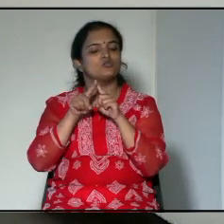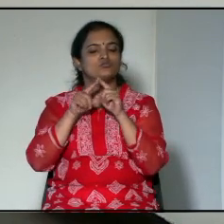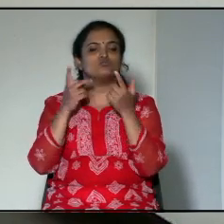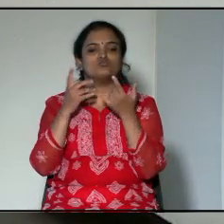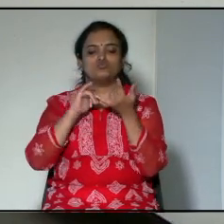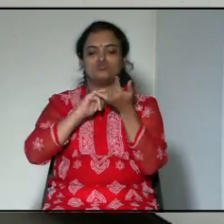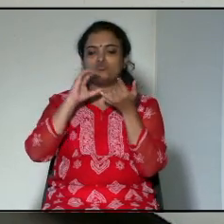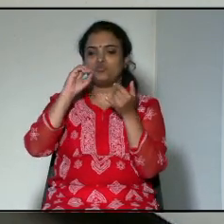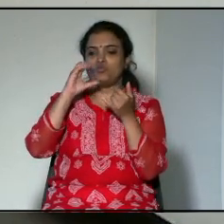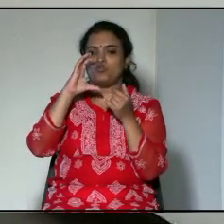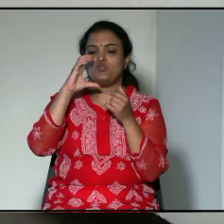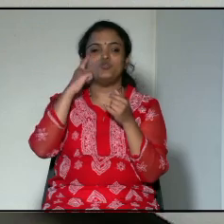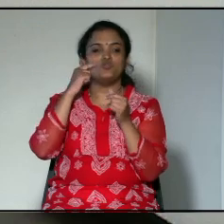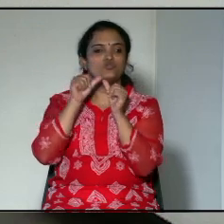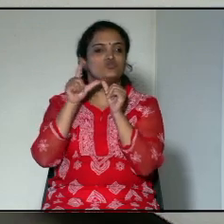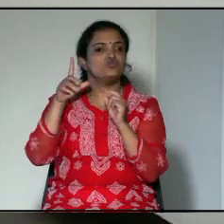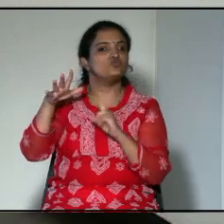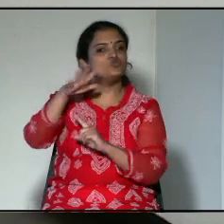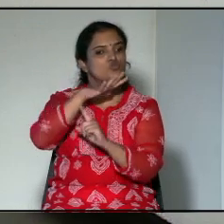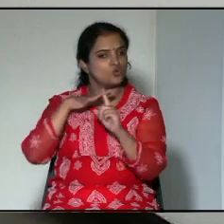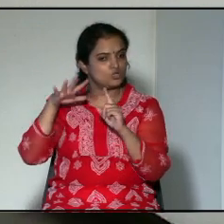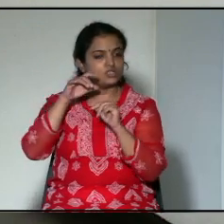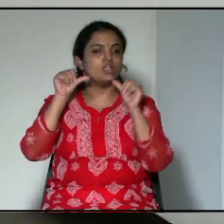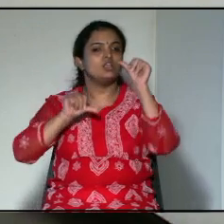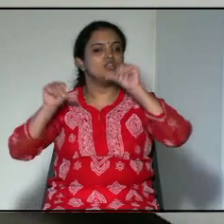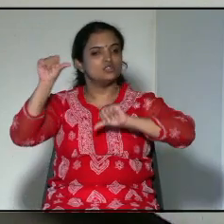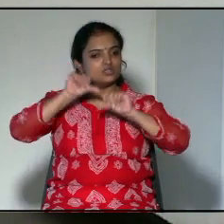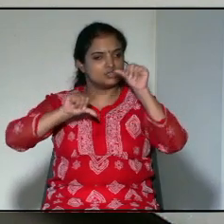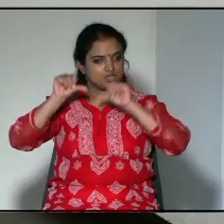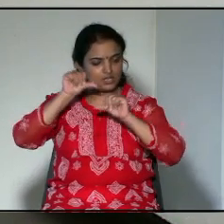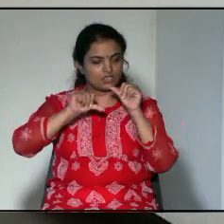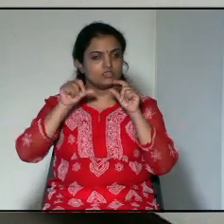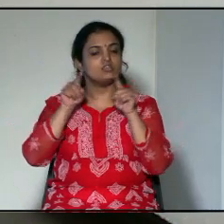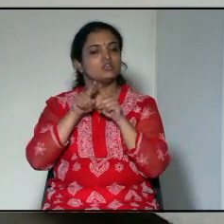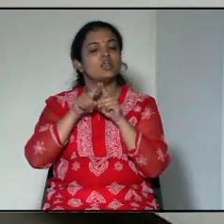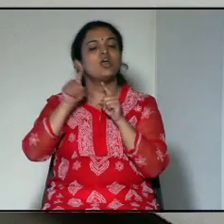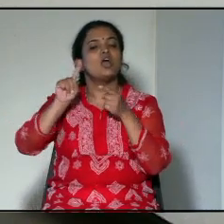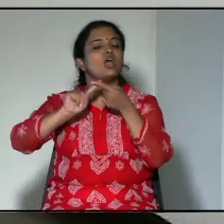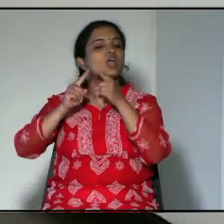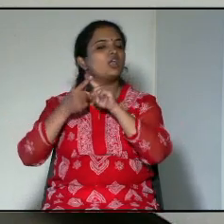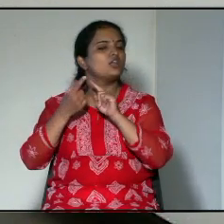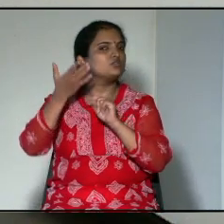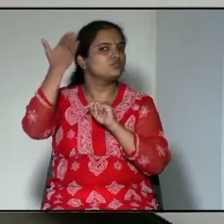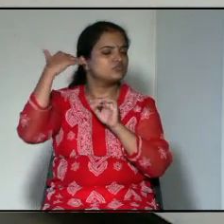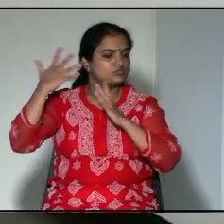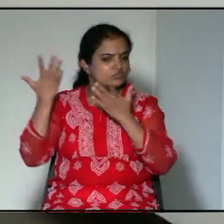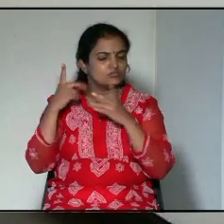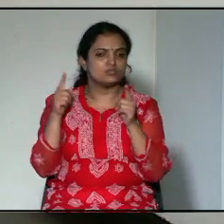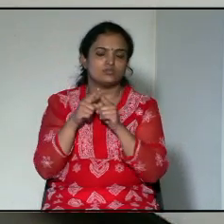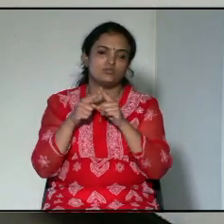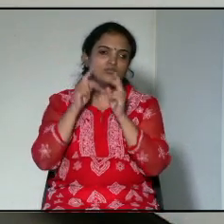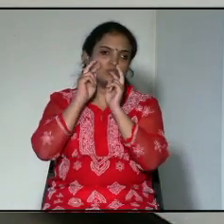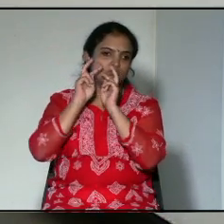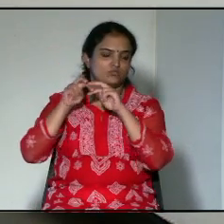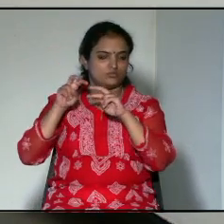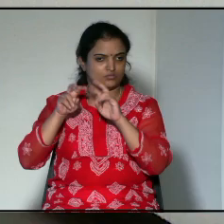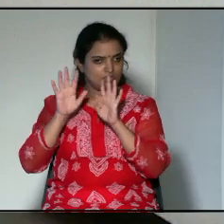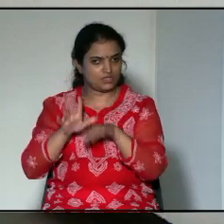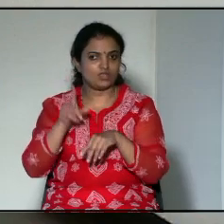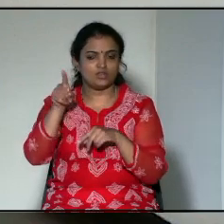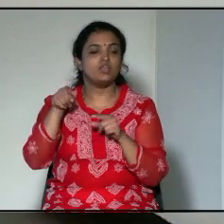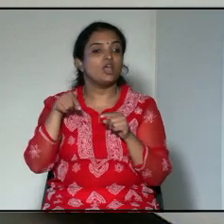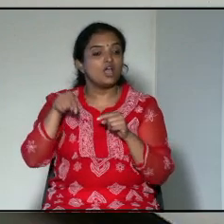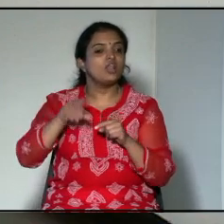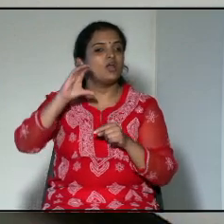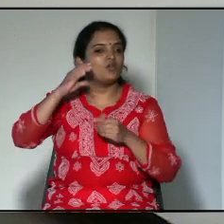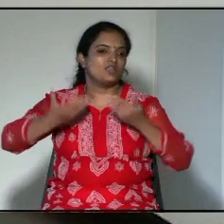is located across the fields of art history, social and cultural history, and visual studies. While based in Kolkata